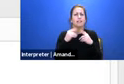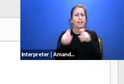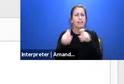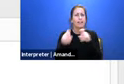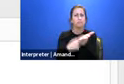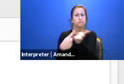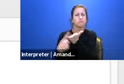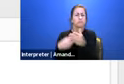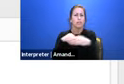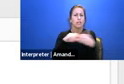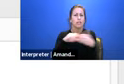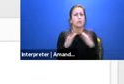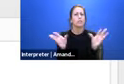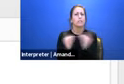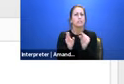had previously.